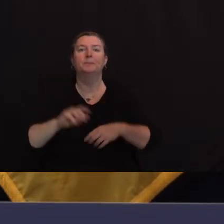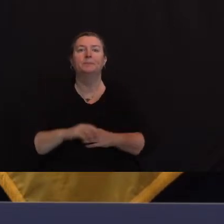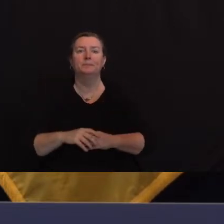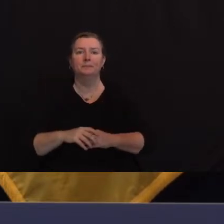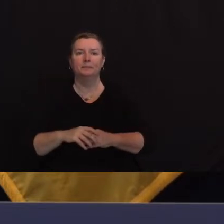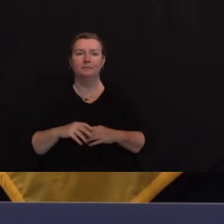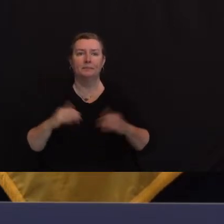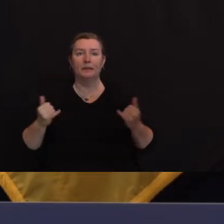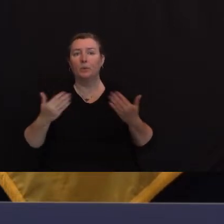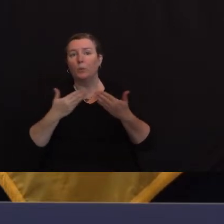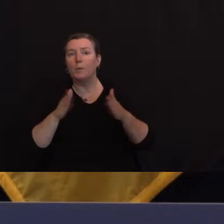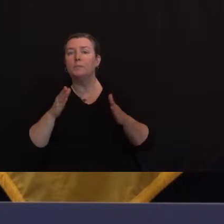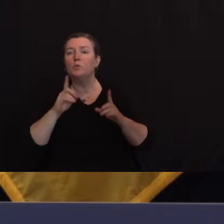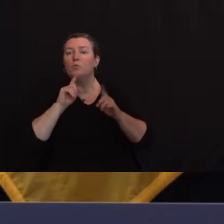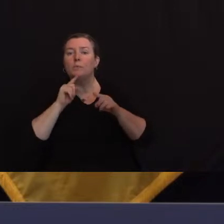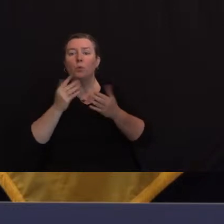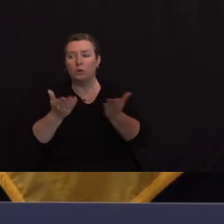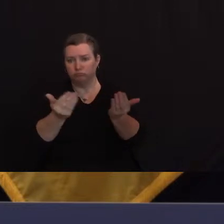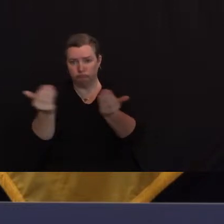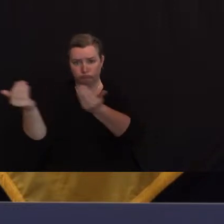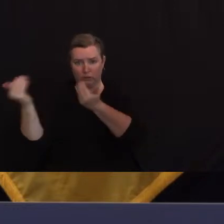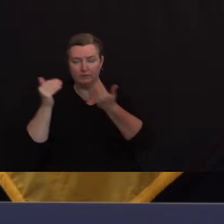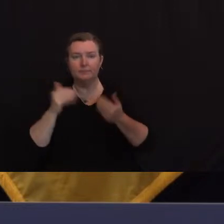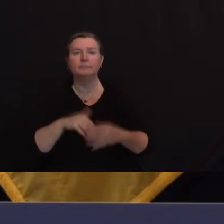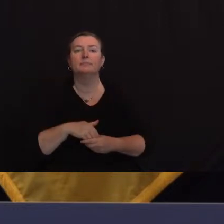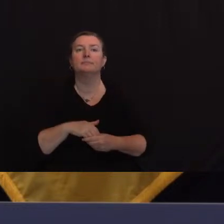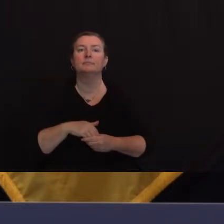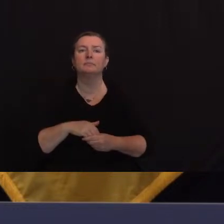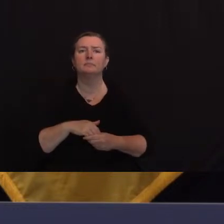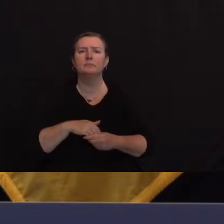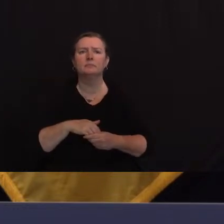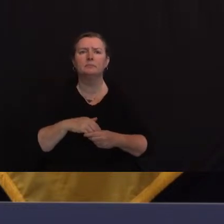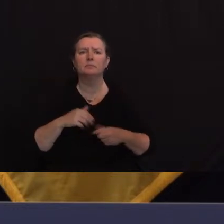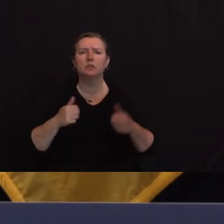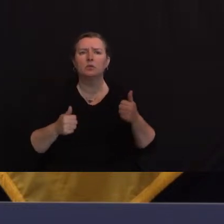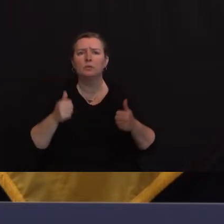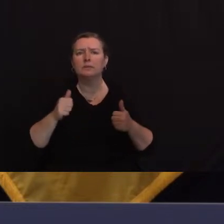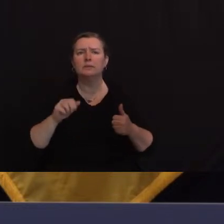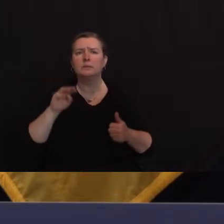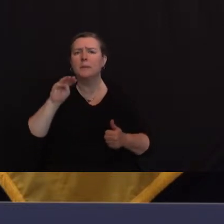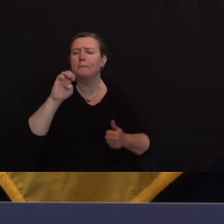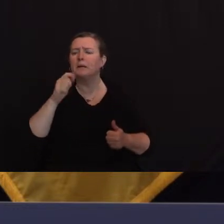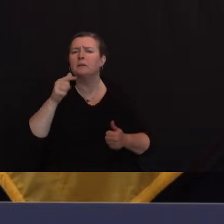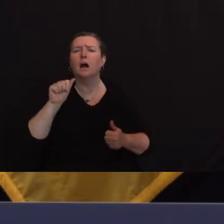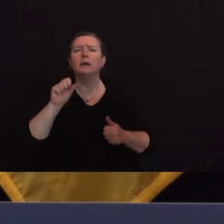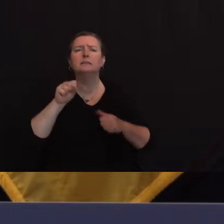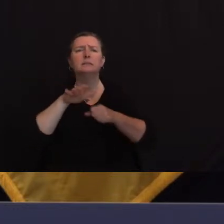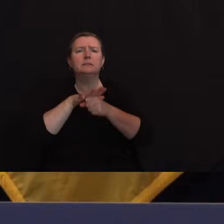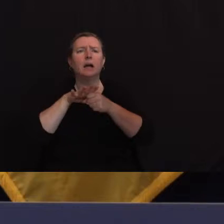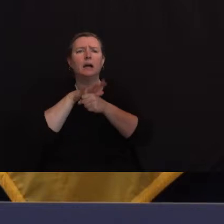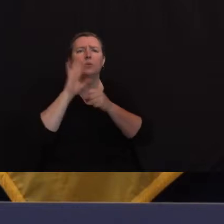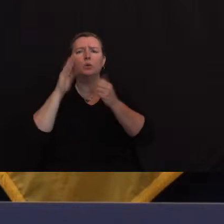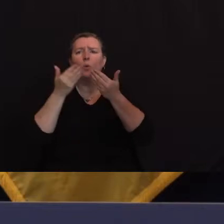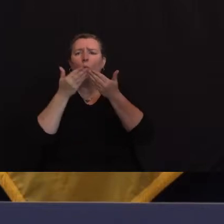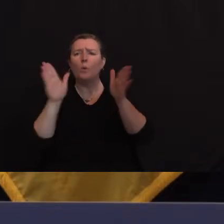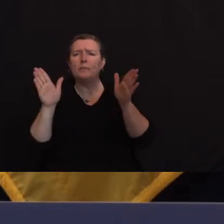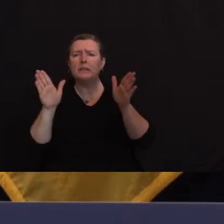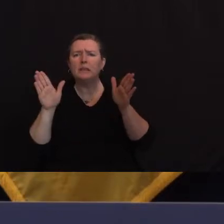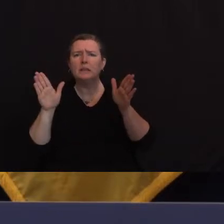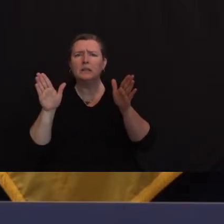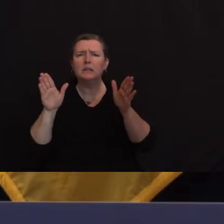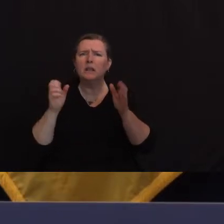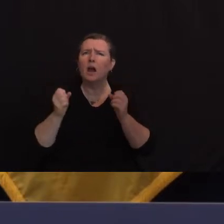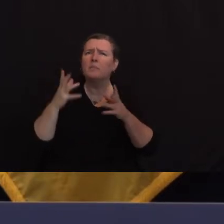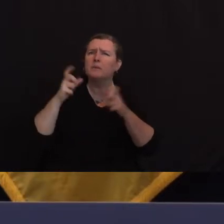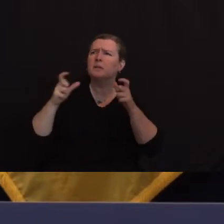you. Good afternoon. Good afternoon, Governor. Which mega sites will reopen and how many people might they serve daily, starting